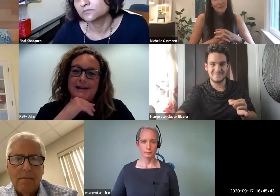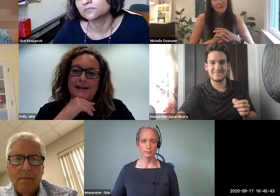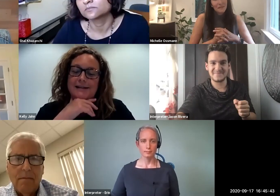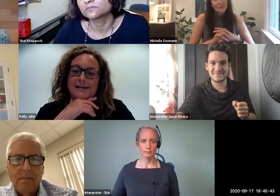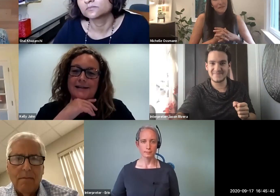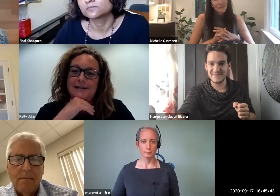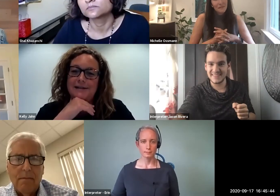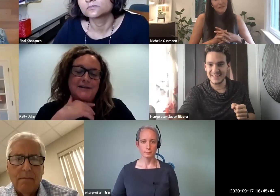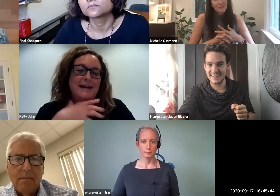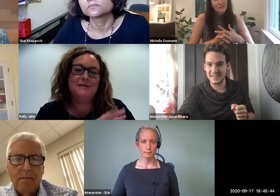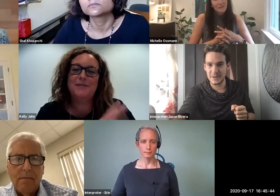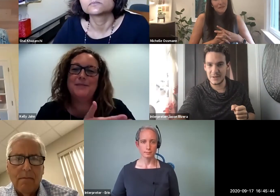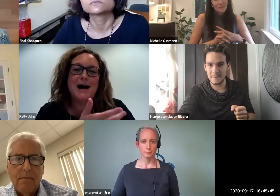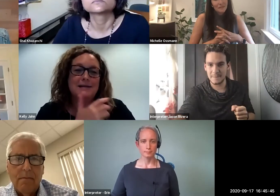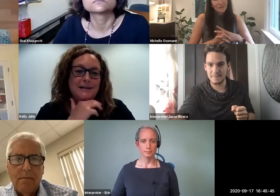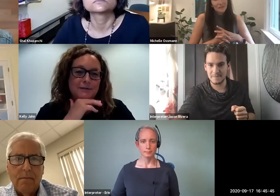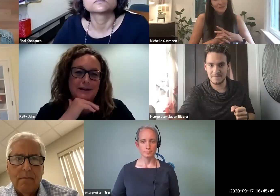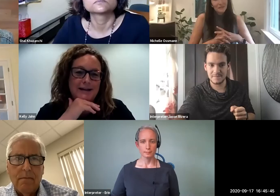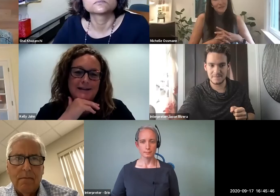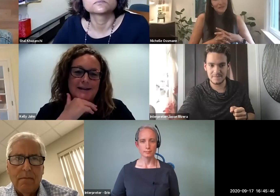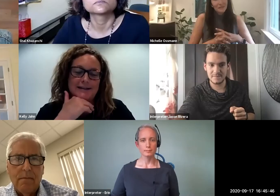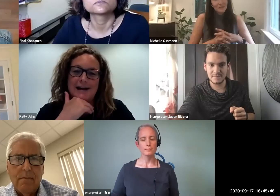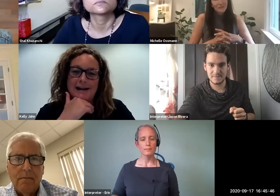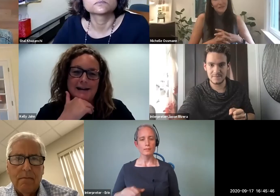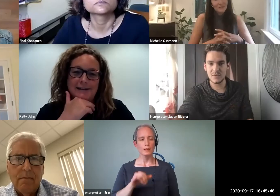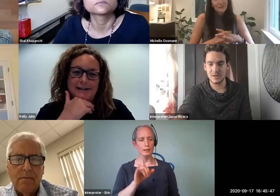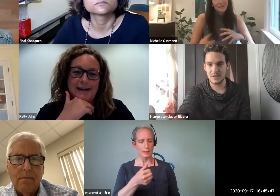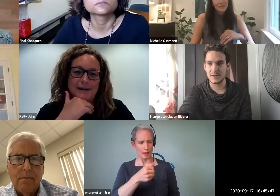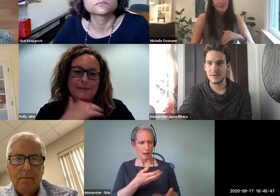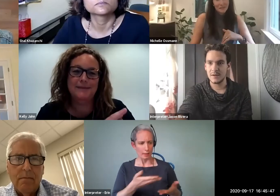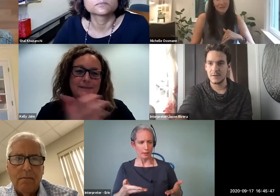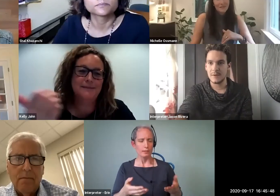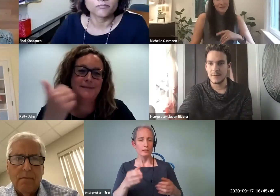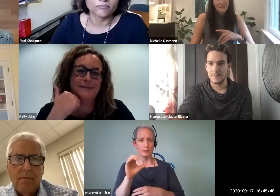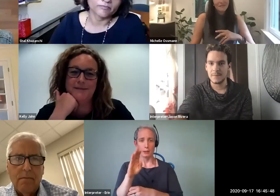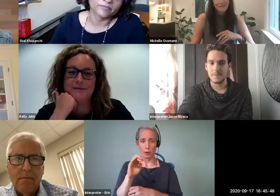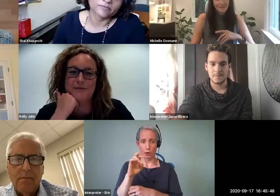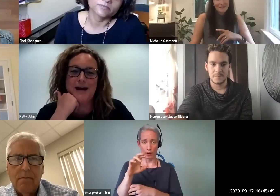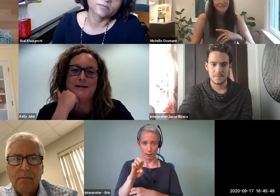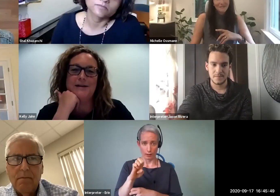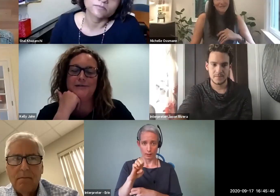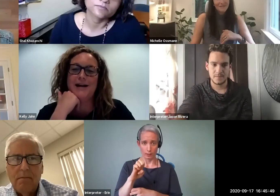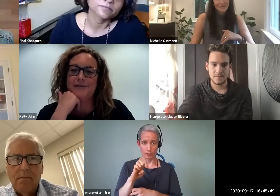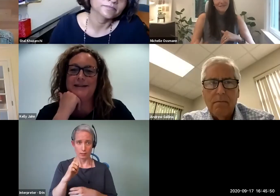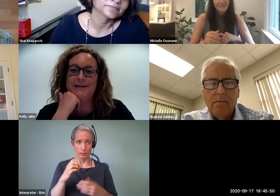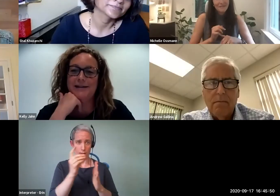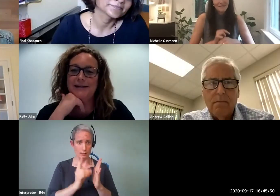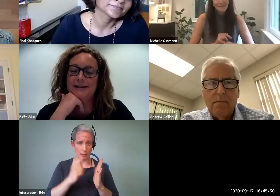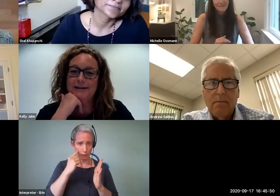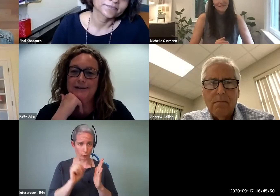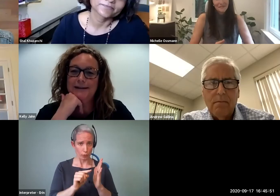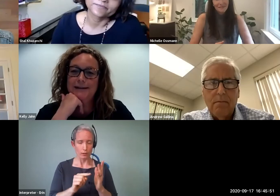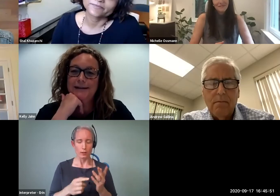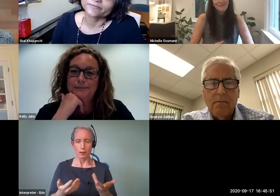CBRE or anything locally? Policy related to design. It's the same thread of